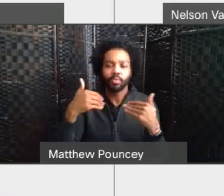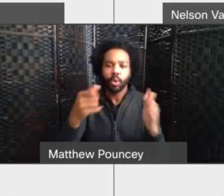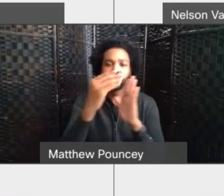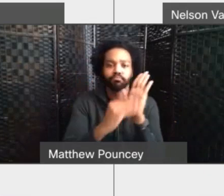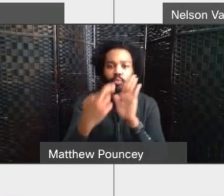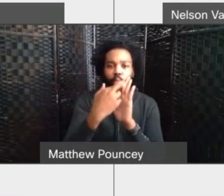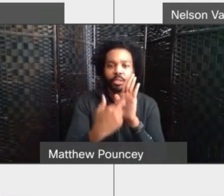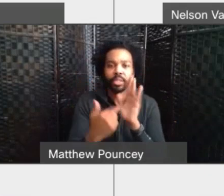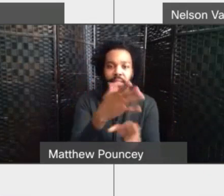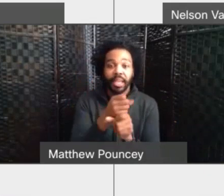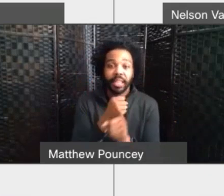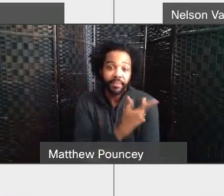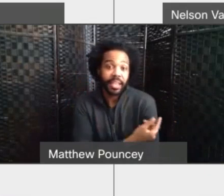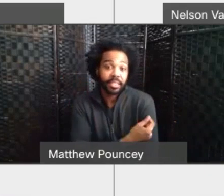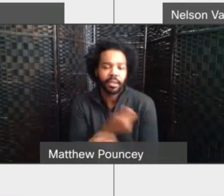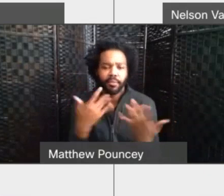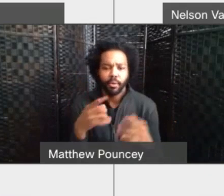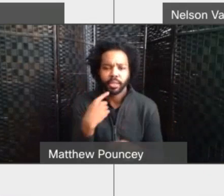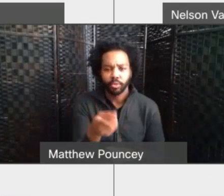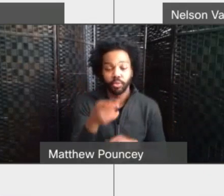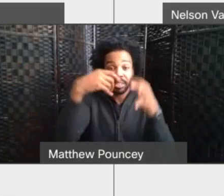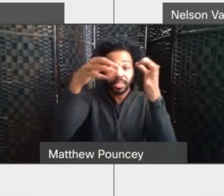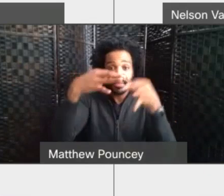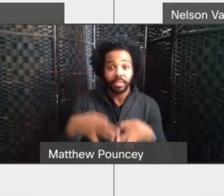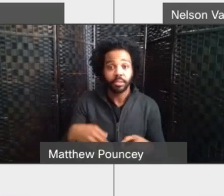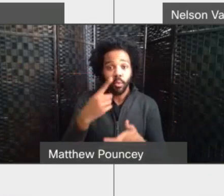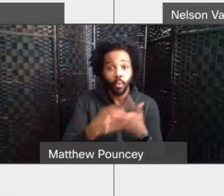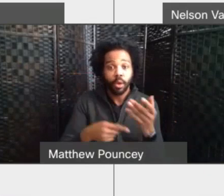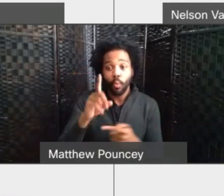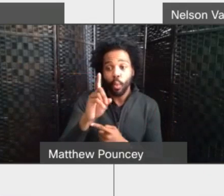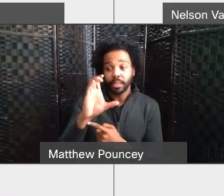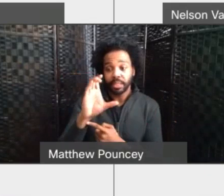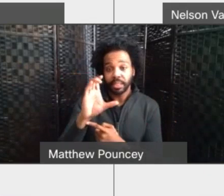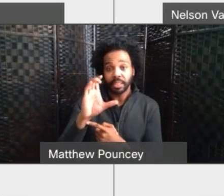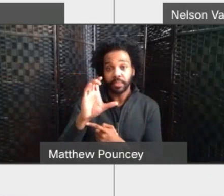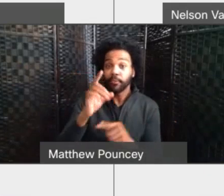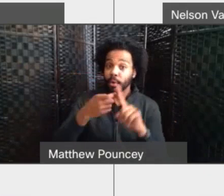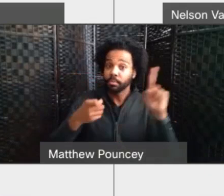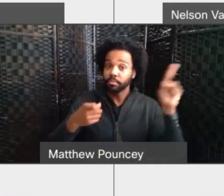As I said, the definition of 1C from DC Health